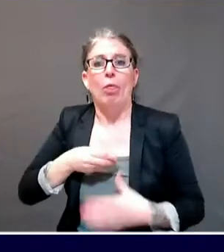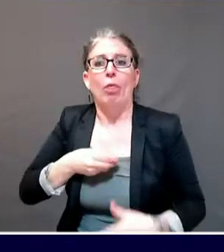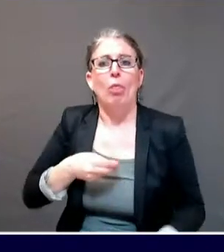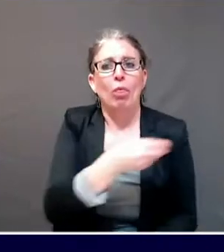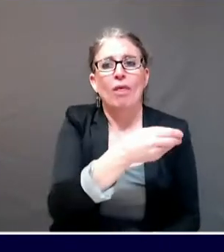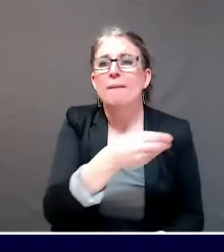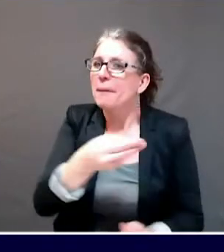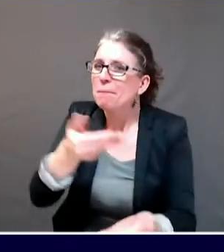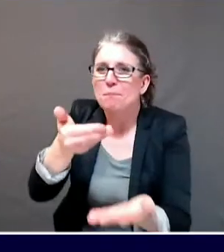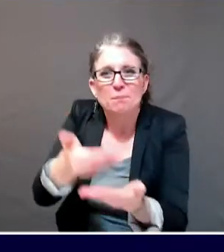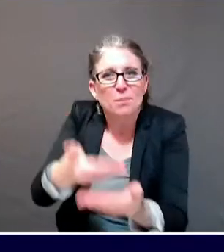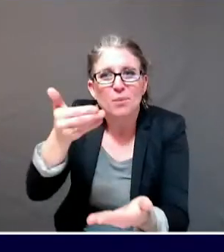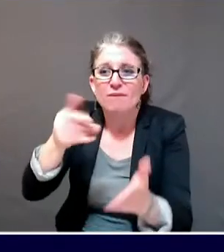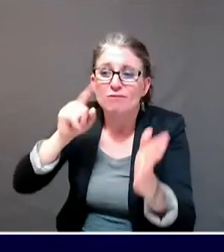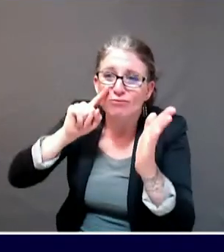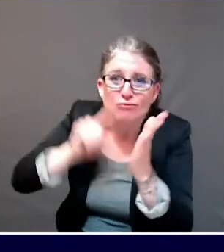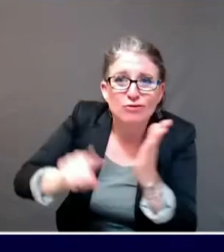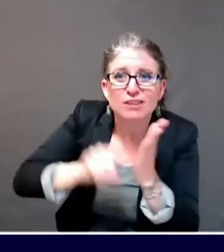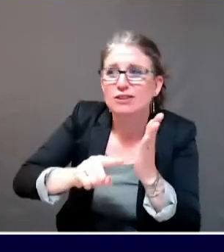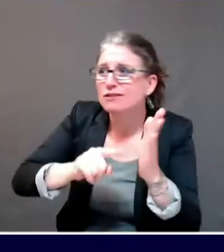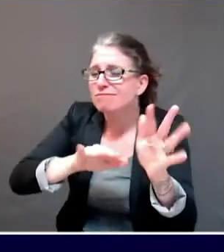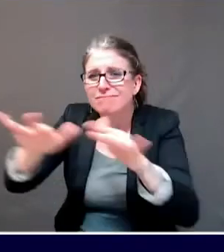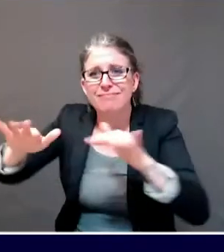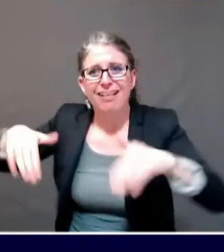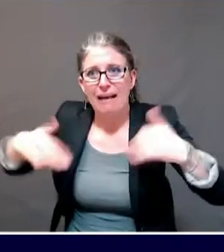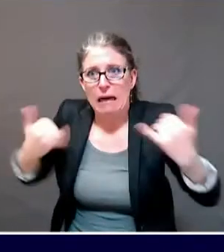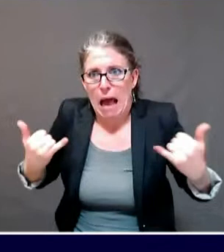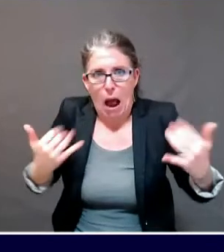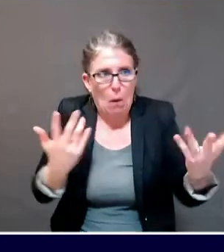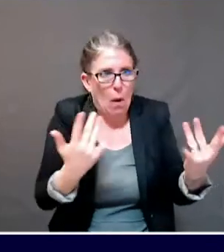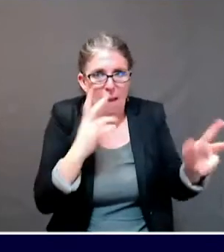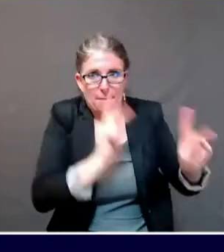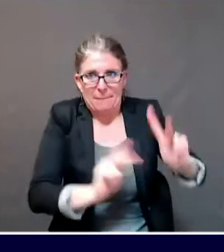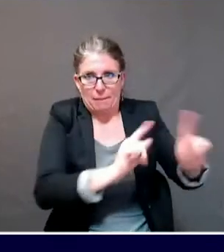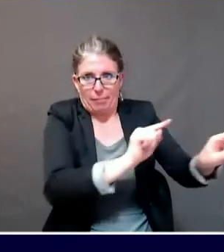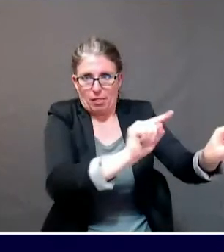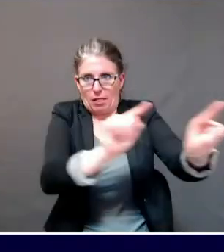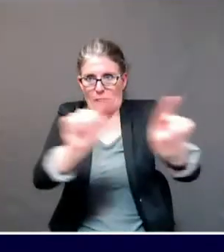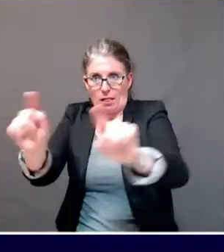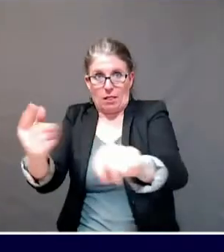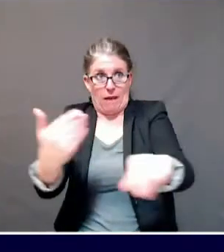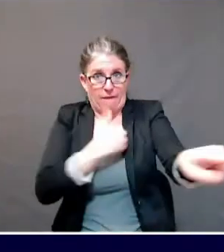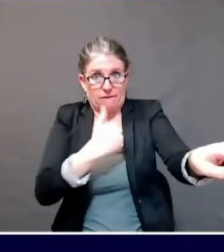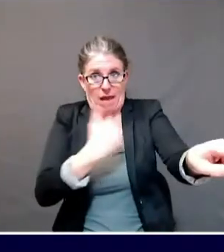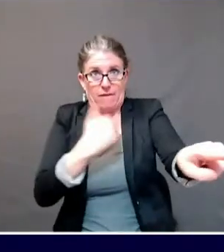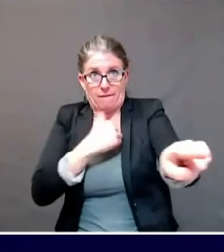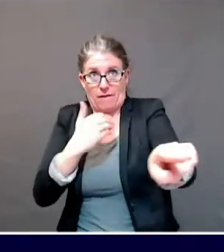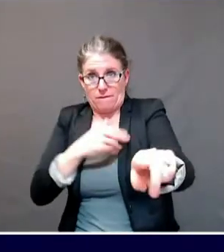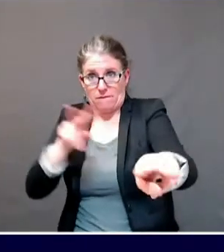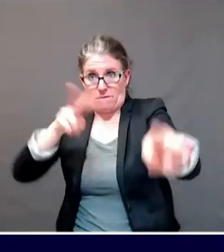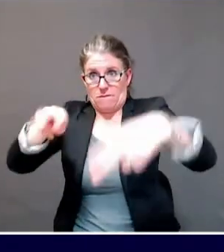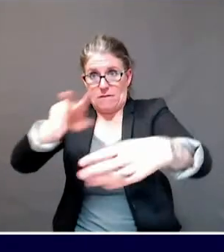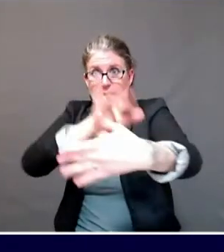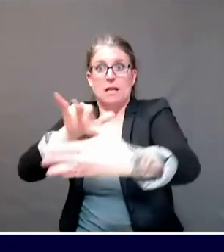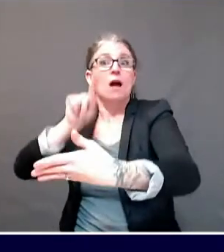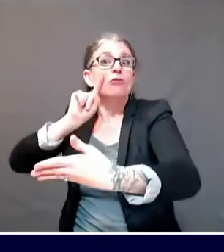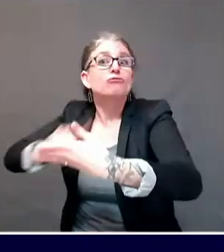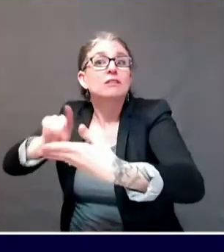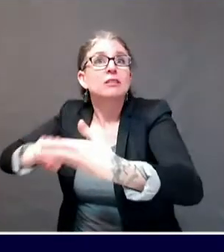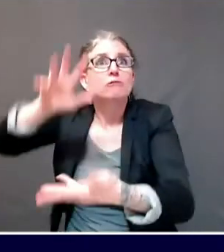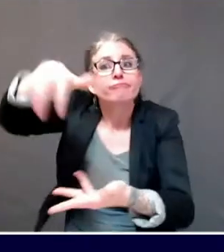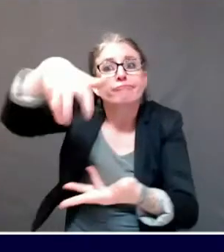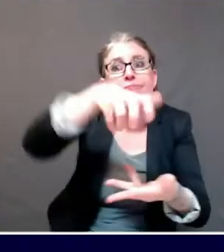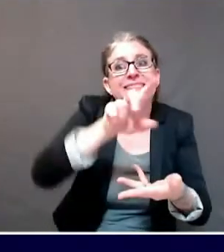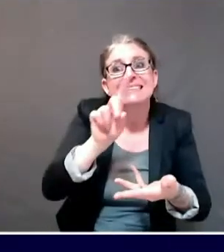time, even after you've been fully vaccinated, Maine CDC and the US CDC continue to recommend